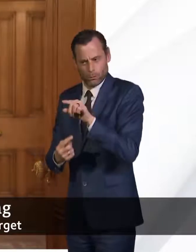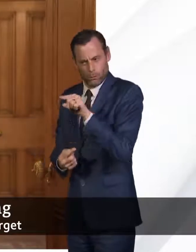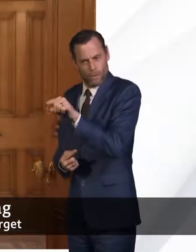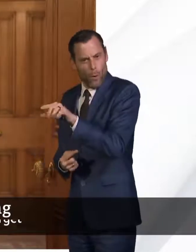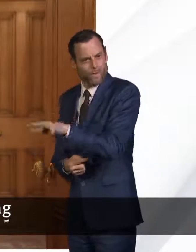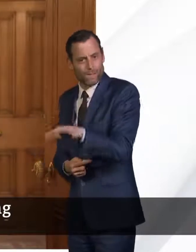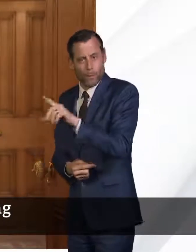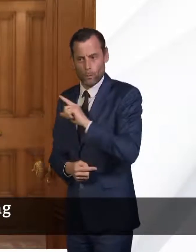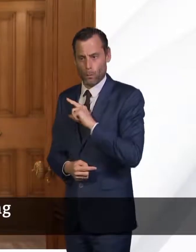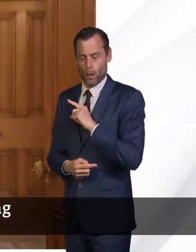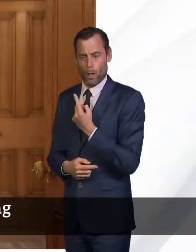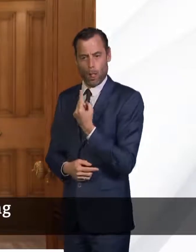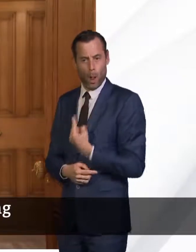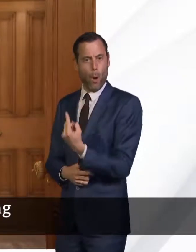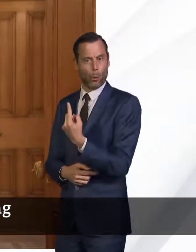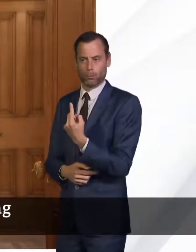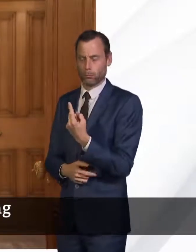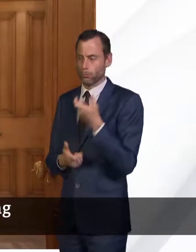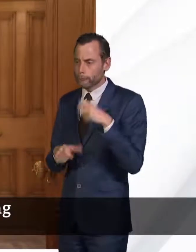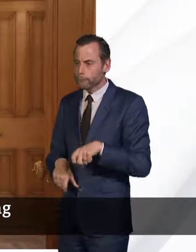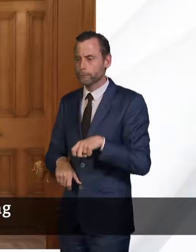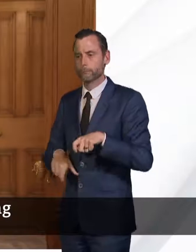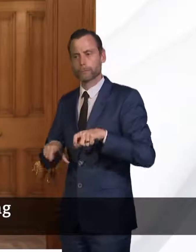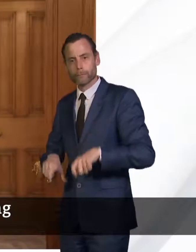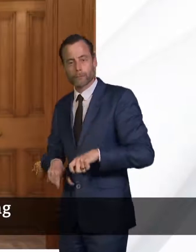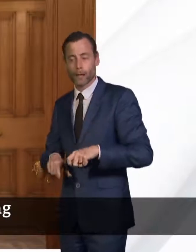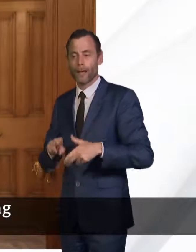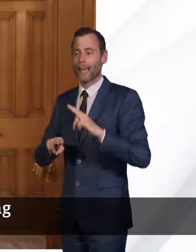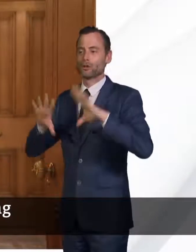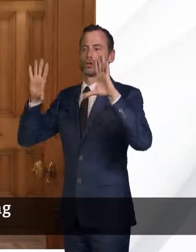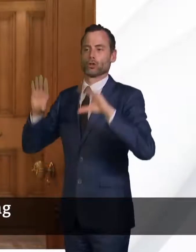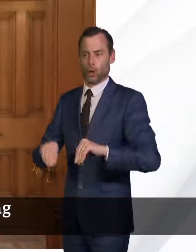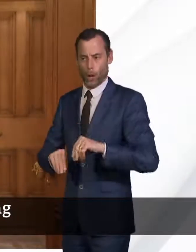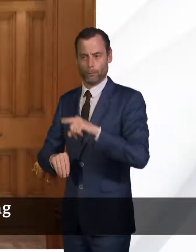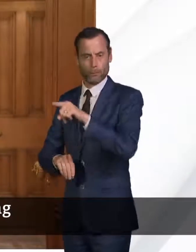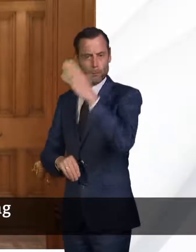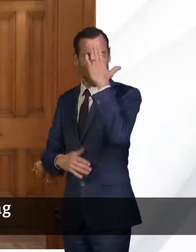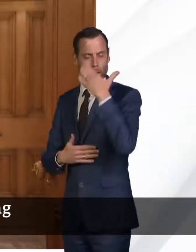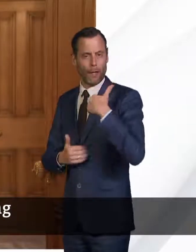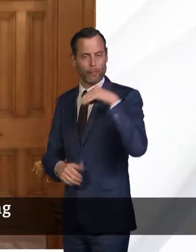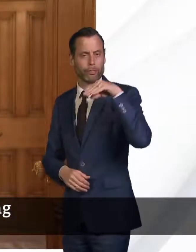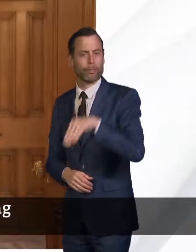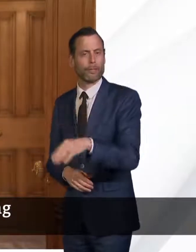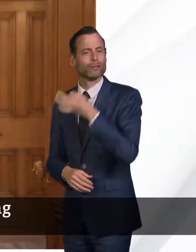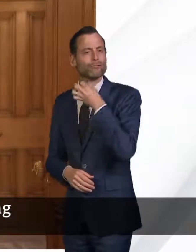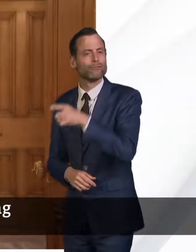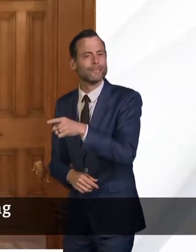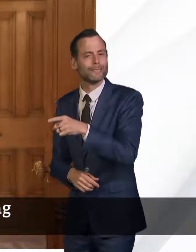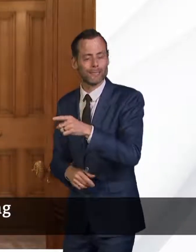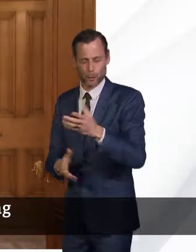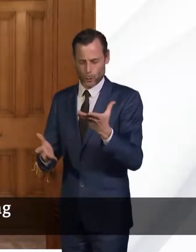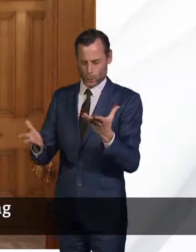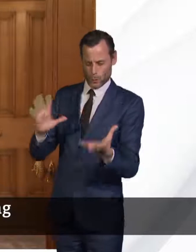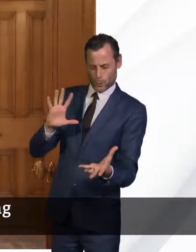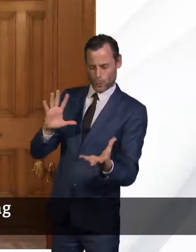against the loneliness of the residents, but also on their longevity and their mental health. And so so